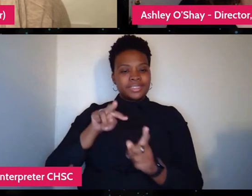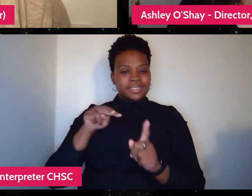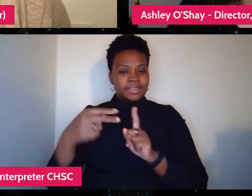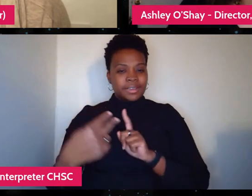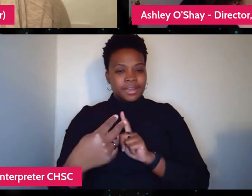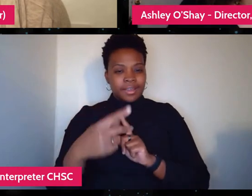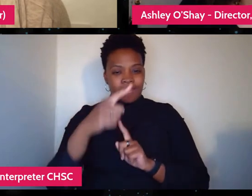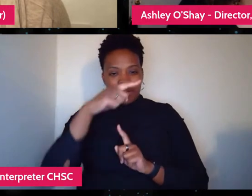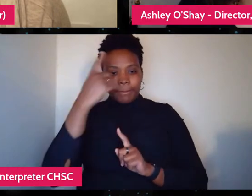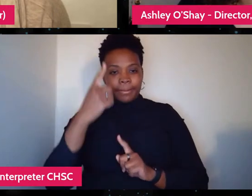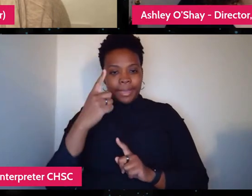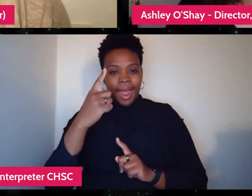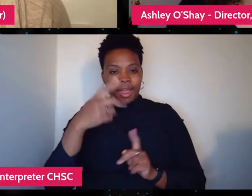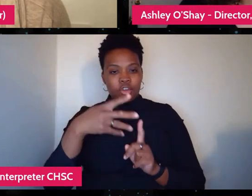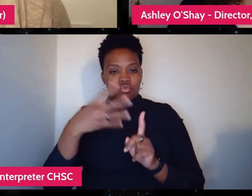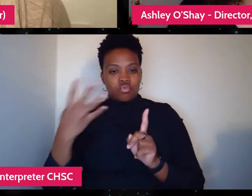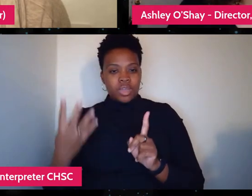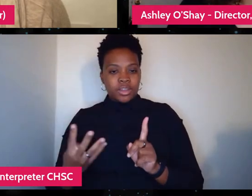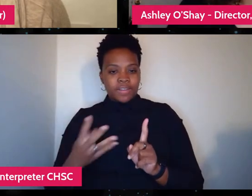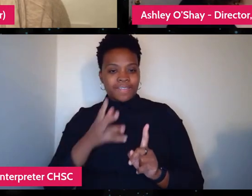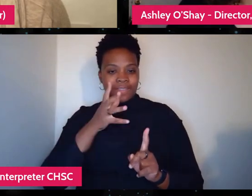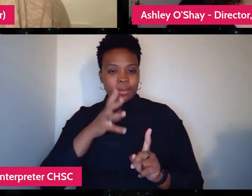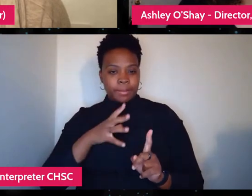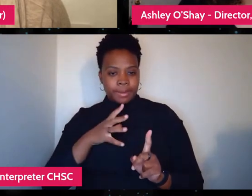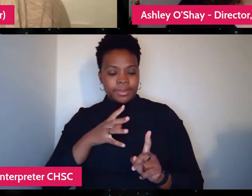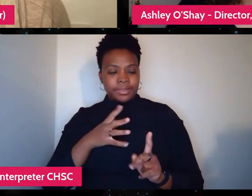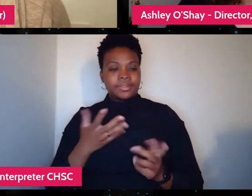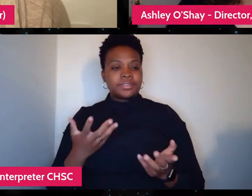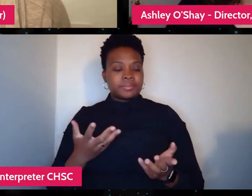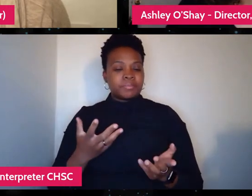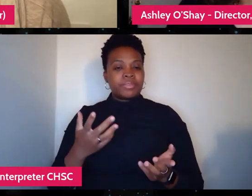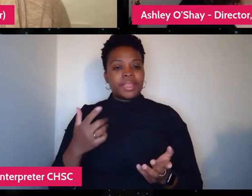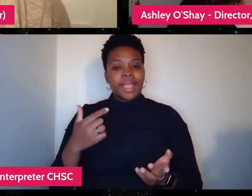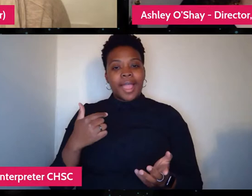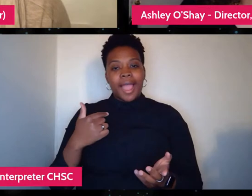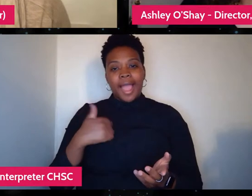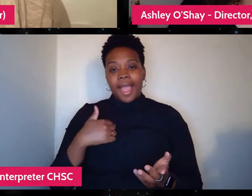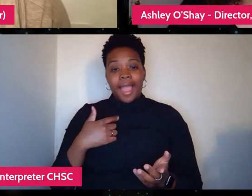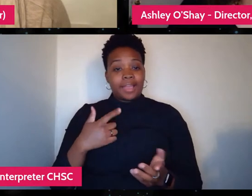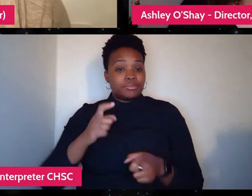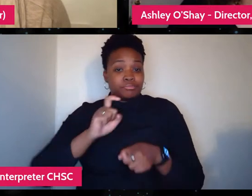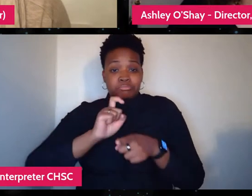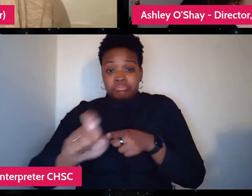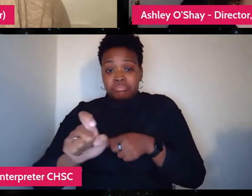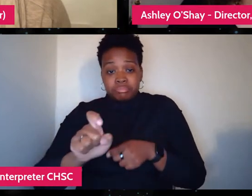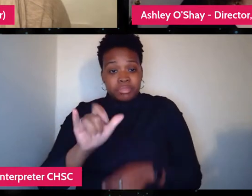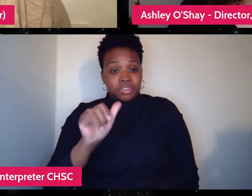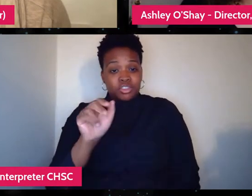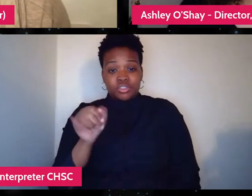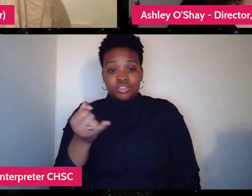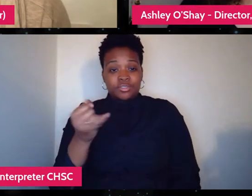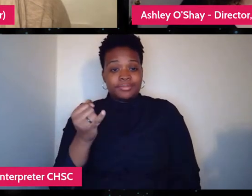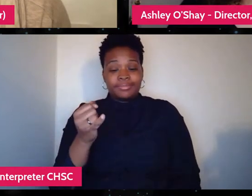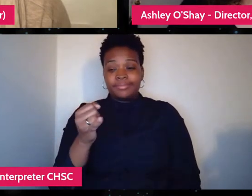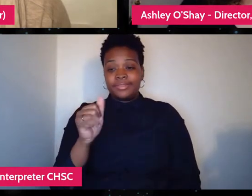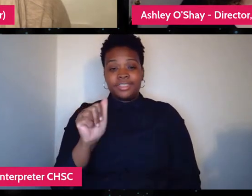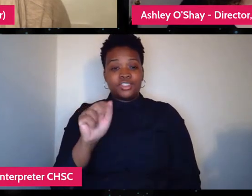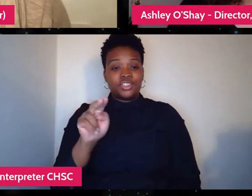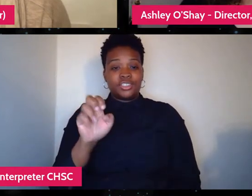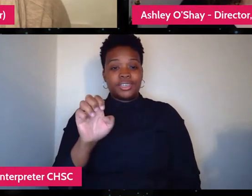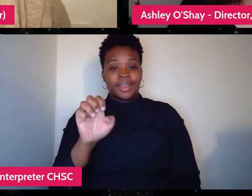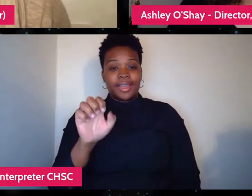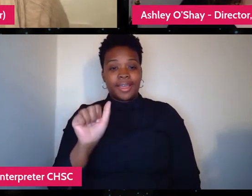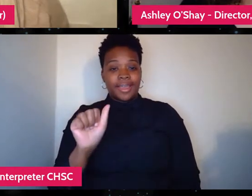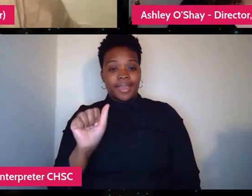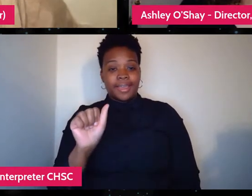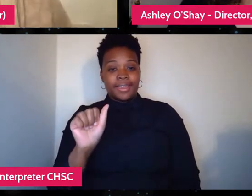of Black queer feminism, I just like cold call emailed Janae. And outside of her work with